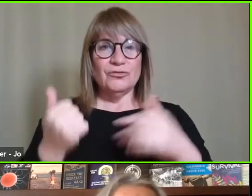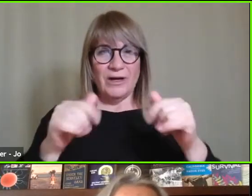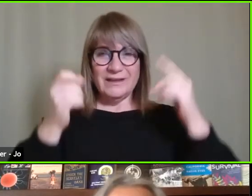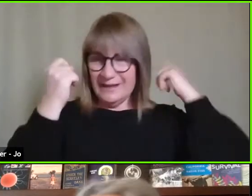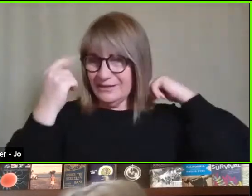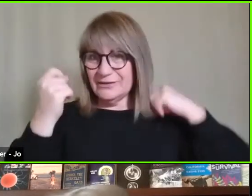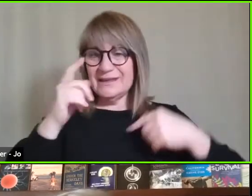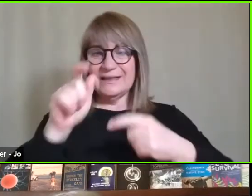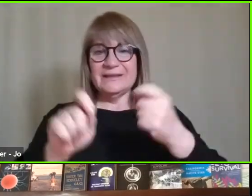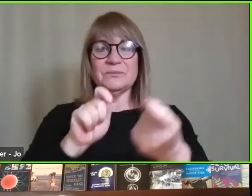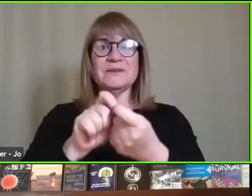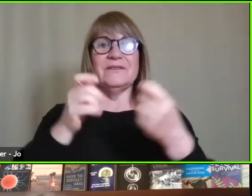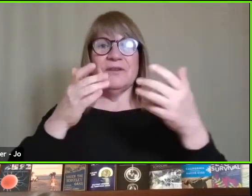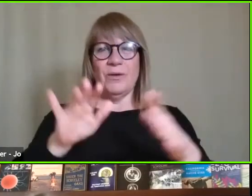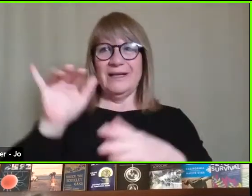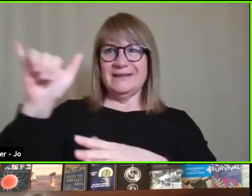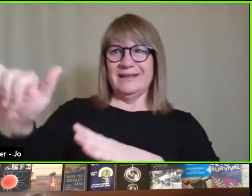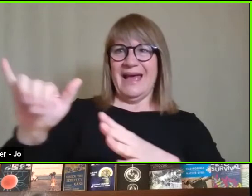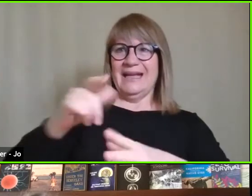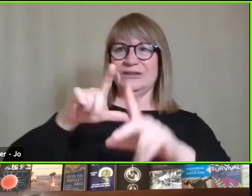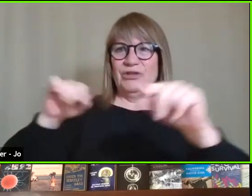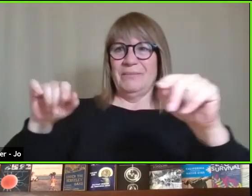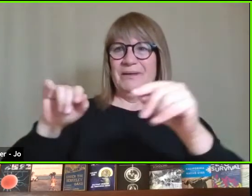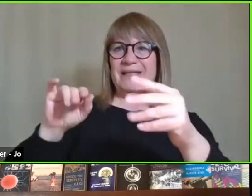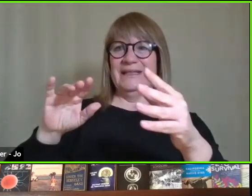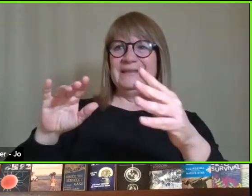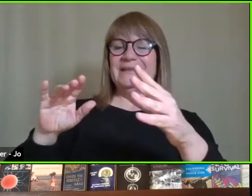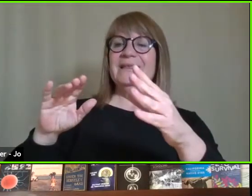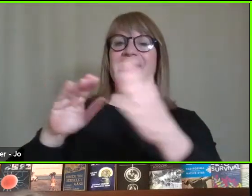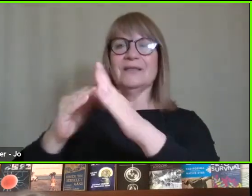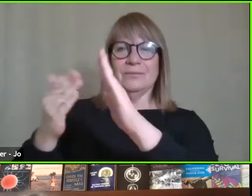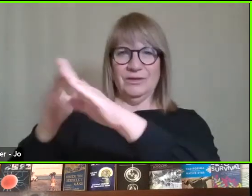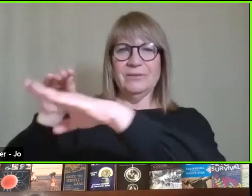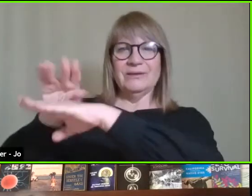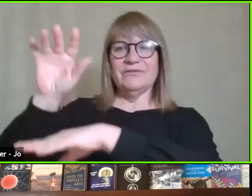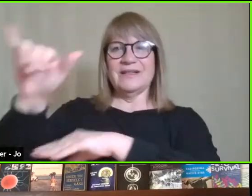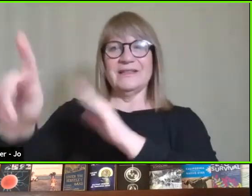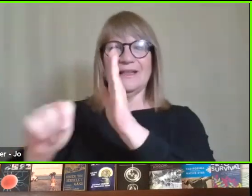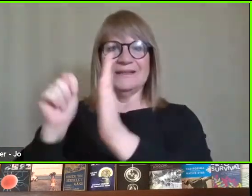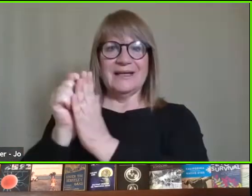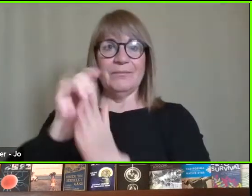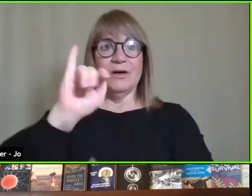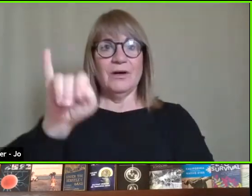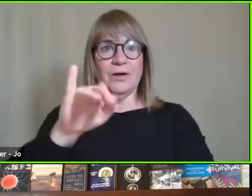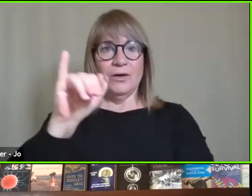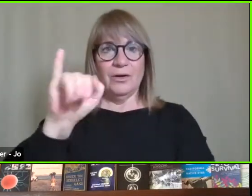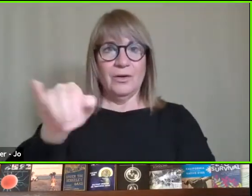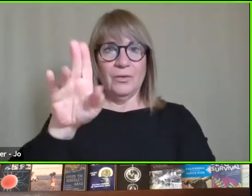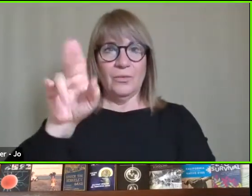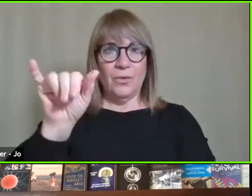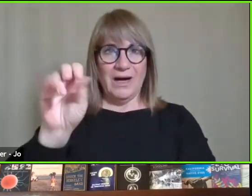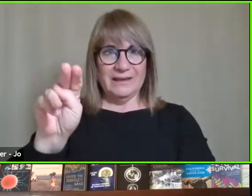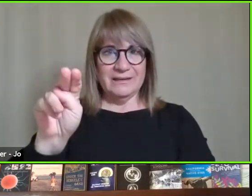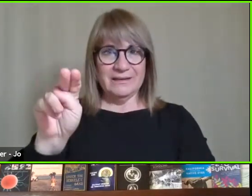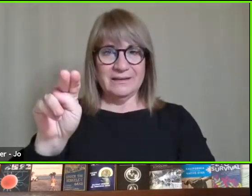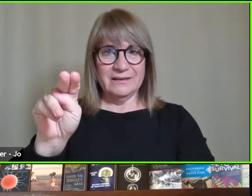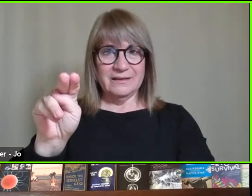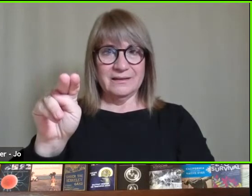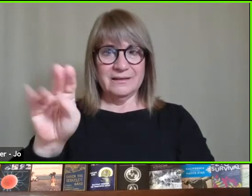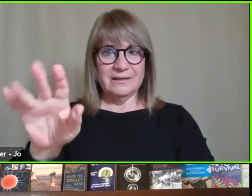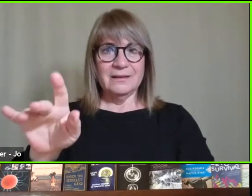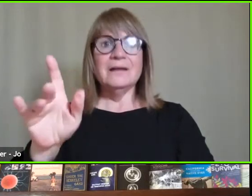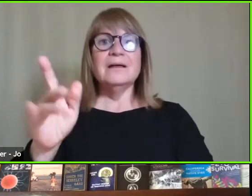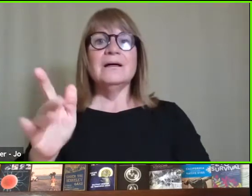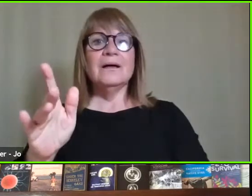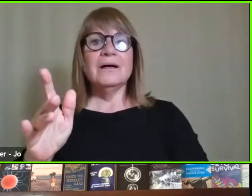community was affected um during that time juan i know that you um i i will say also i i don't know